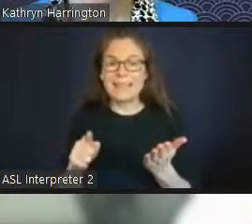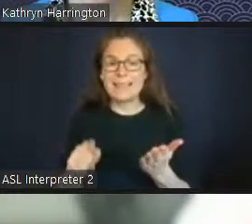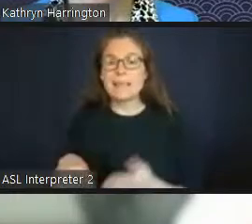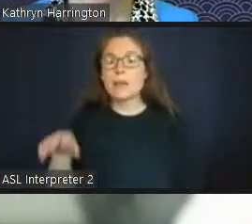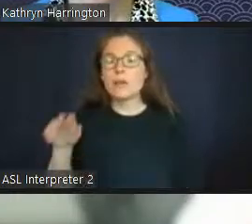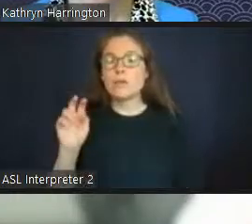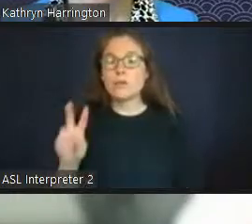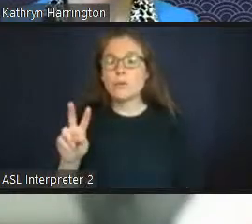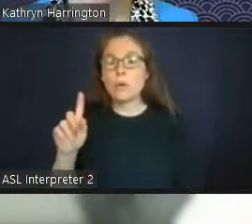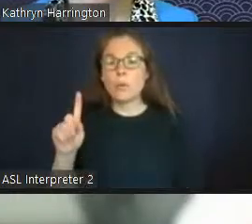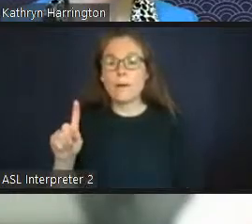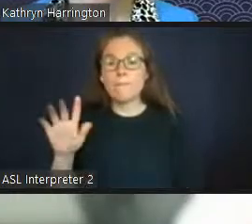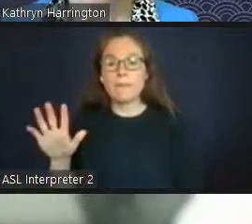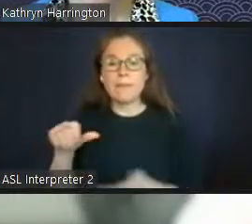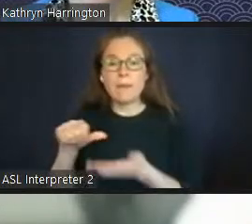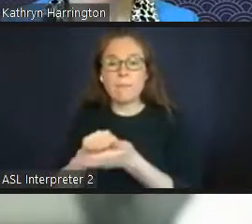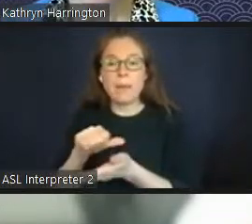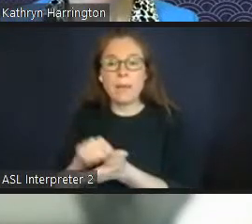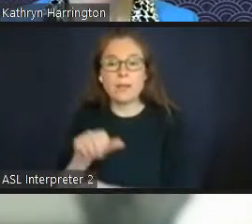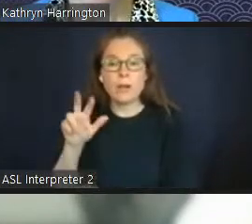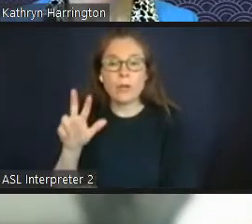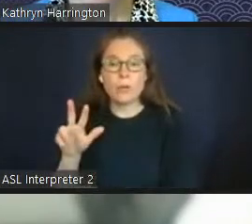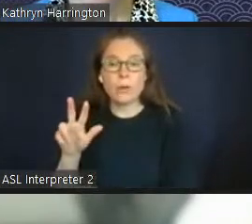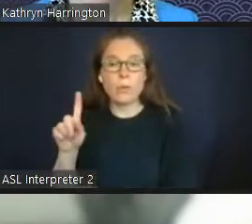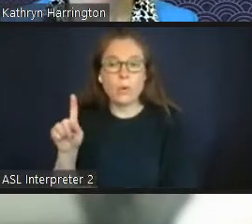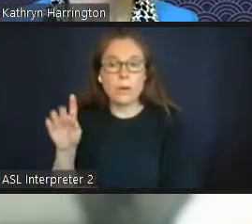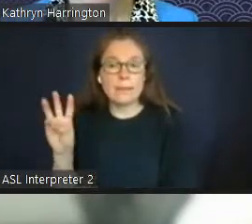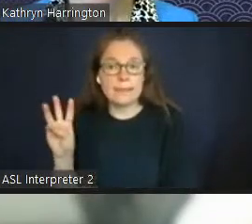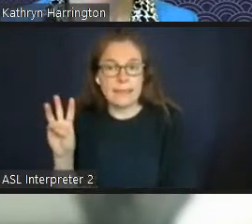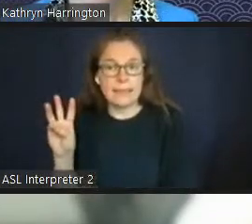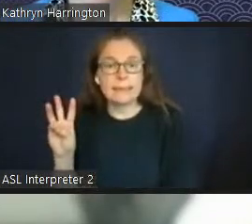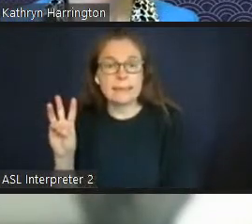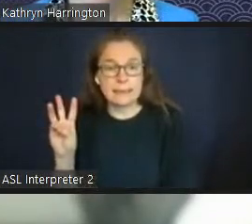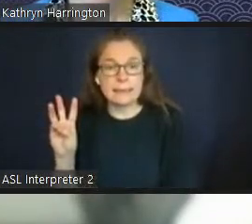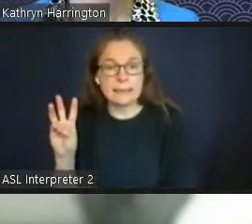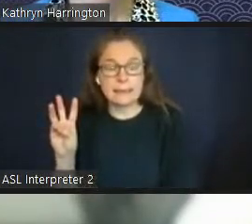and starts on page 316 in the budget book.